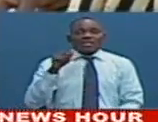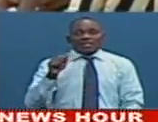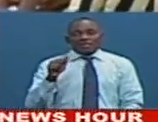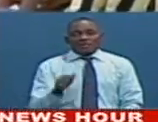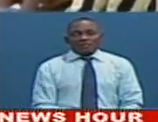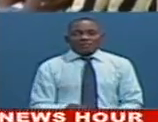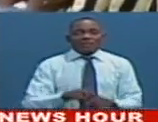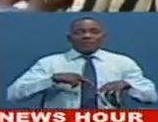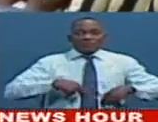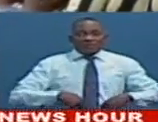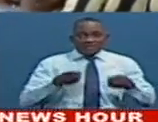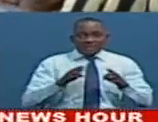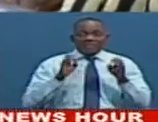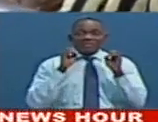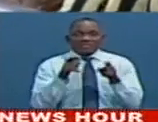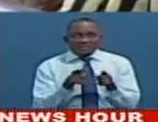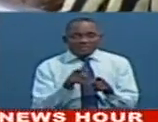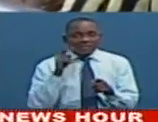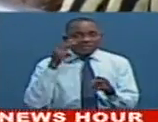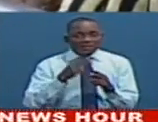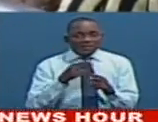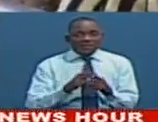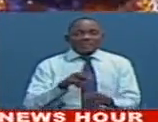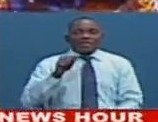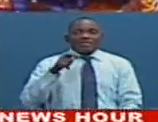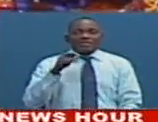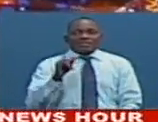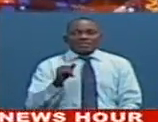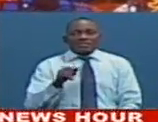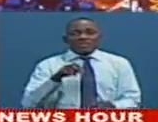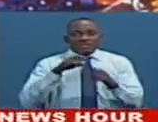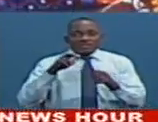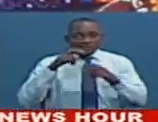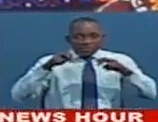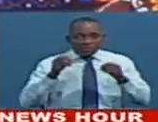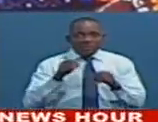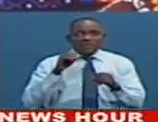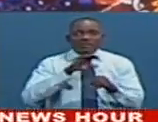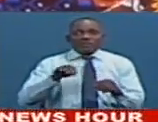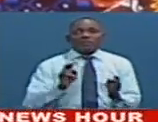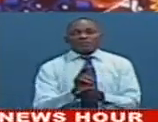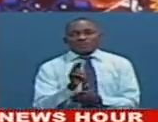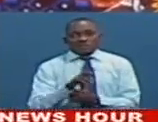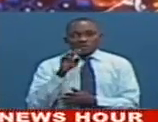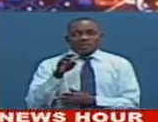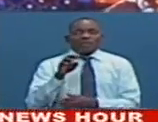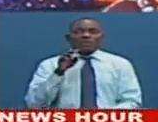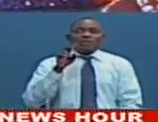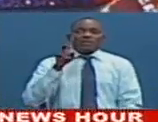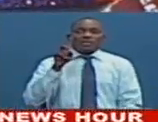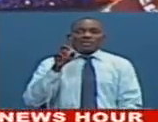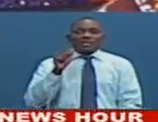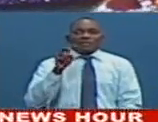Tete, retired Director of Education Robert Ajene, Senior Research Fellow, University of Cape Coast, Dr. David